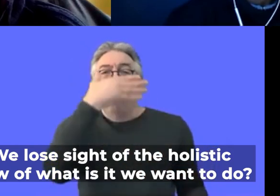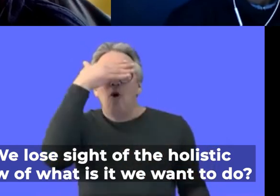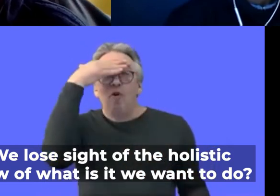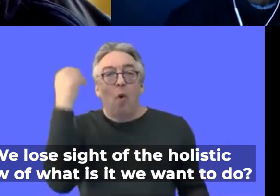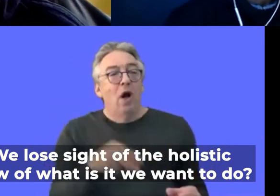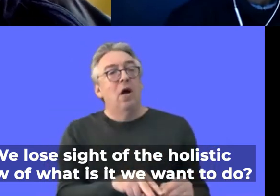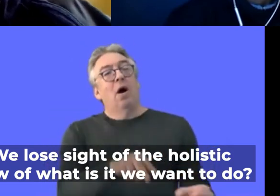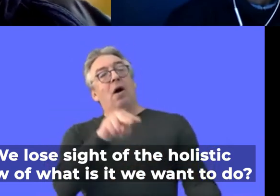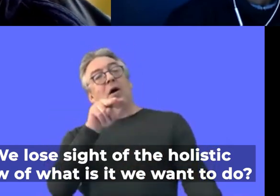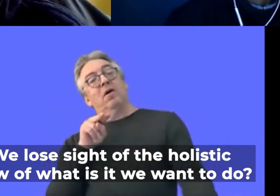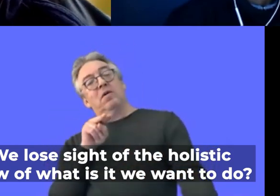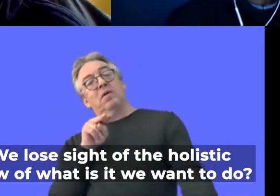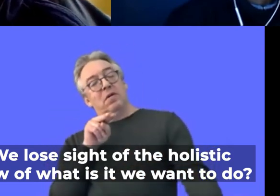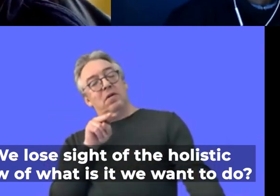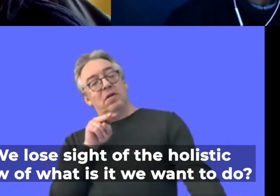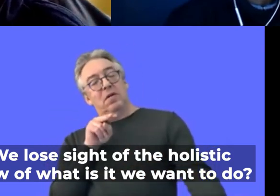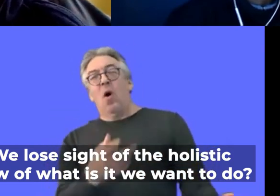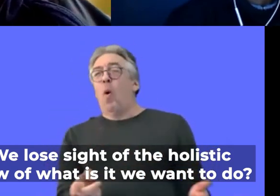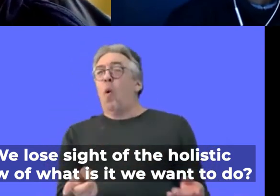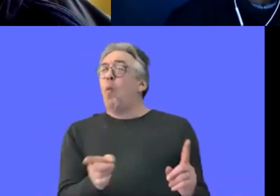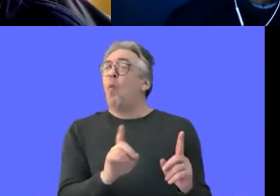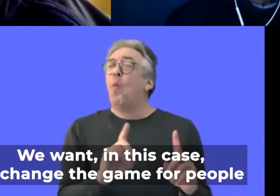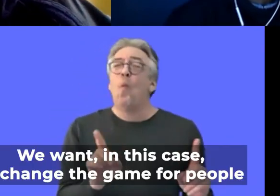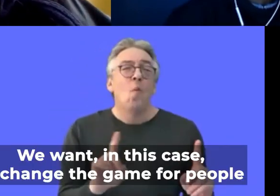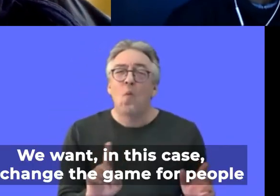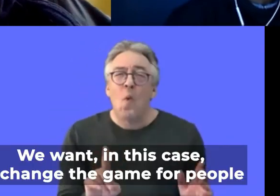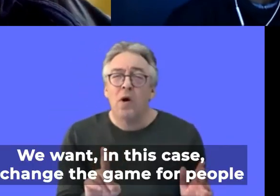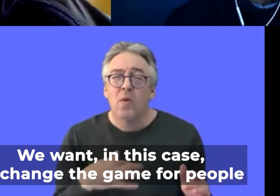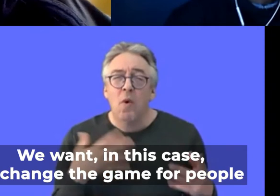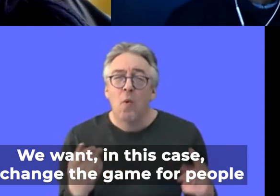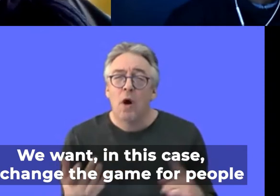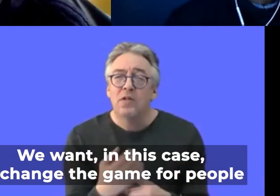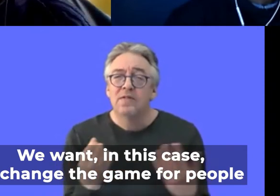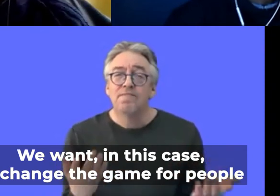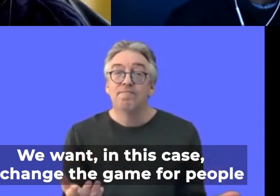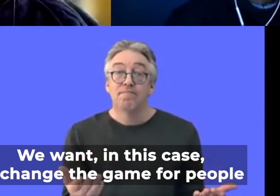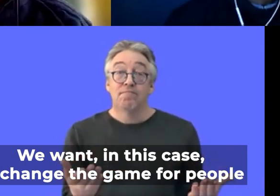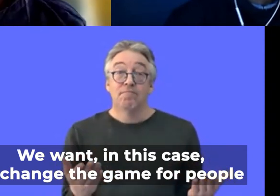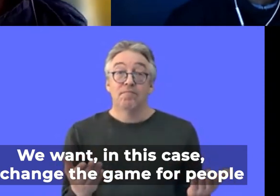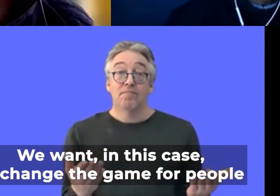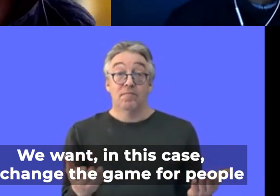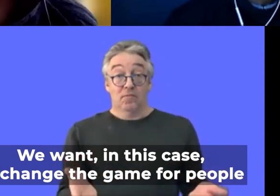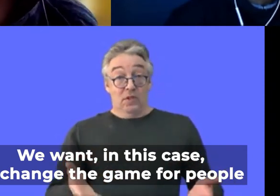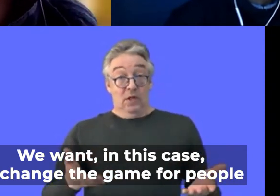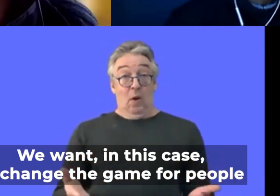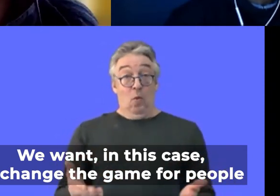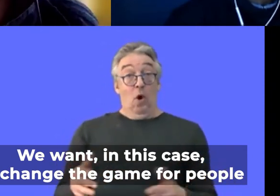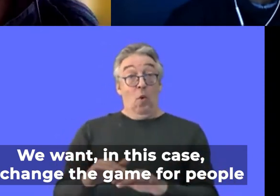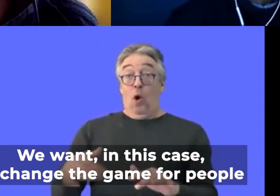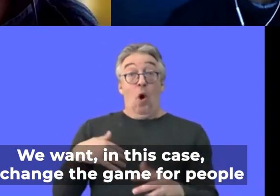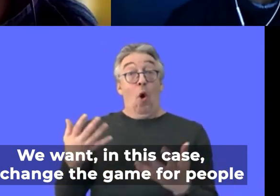of the holistic view of what is it we want to do. We want, in this case, to change the